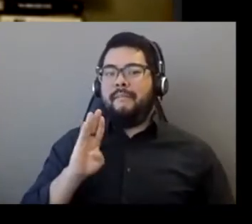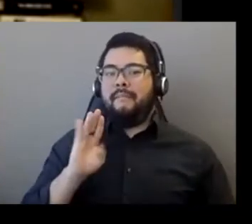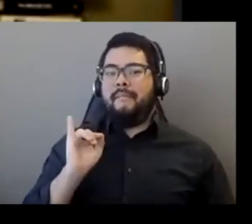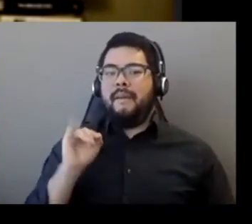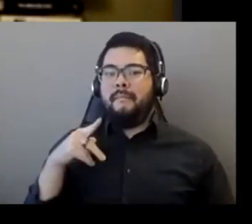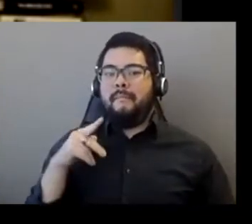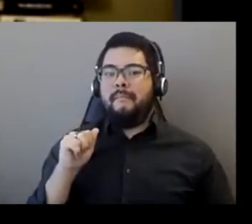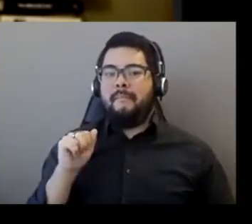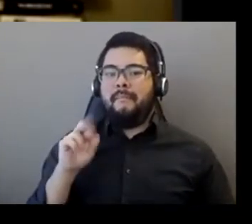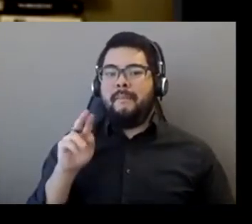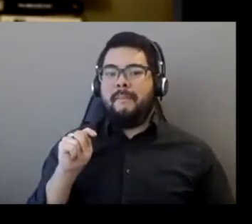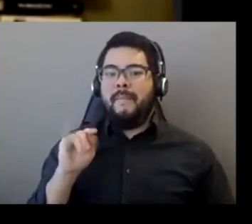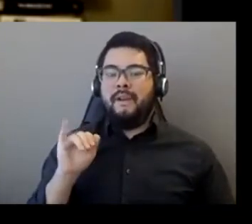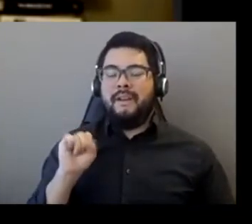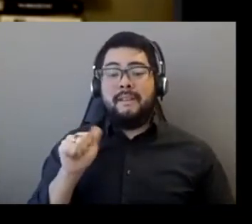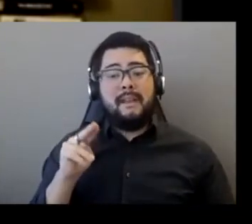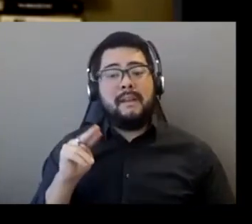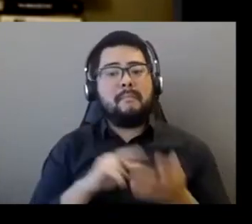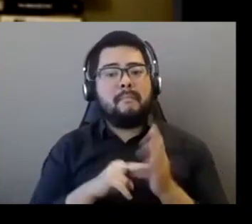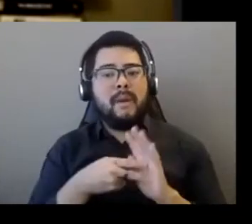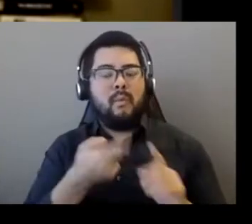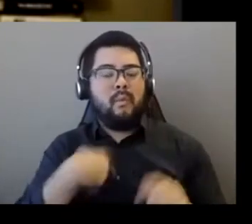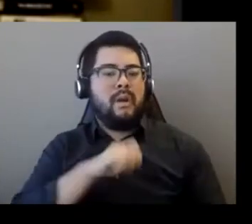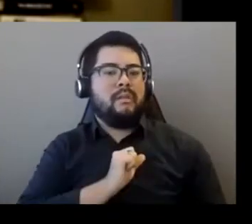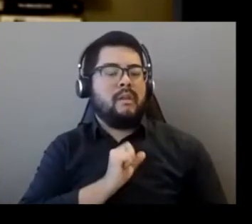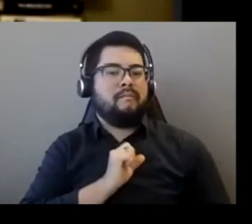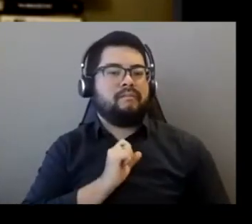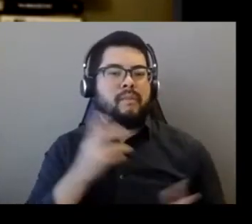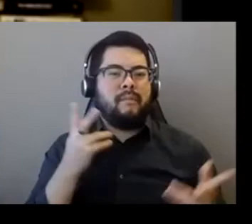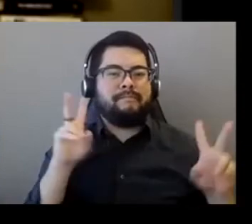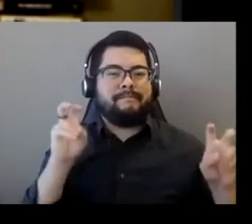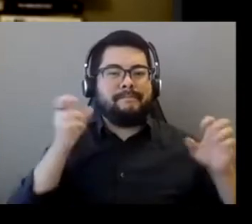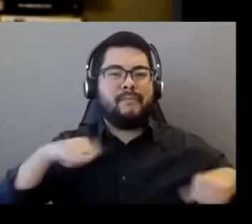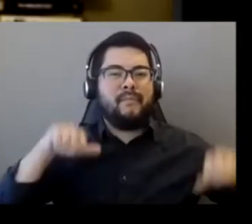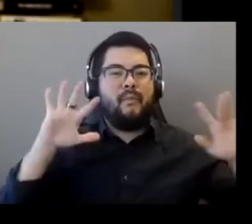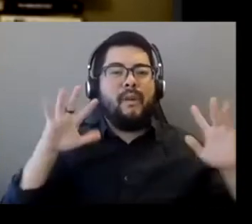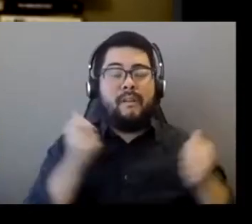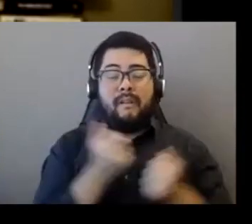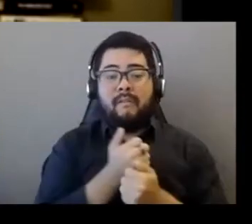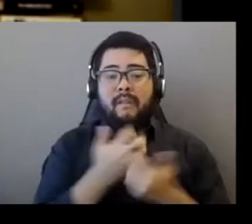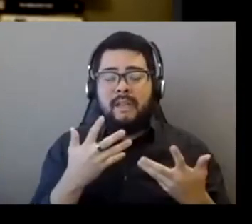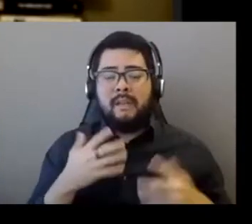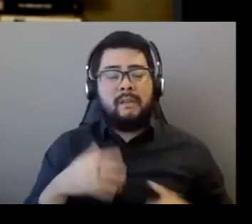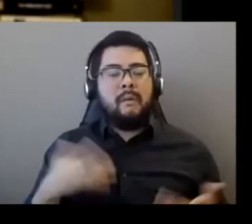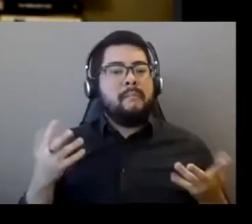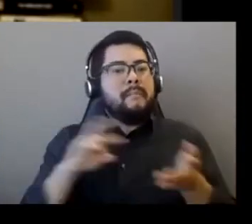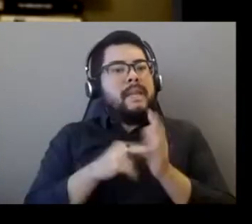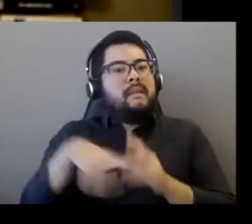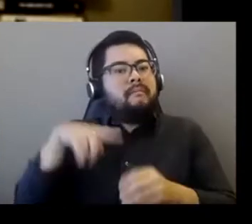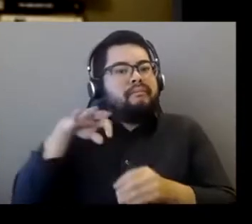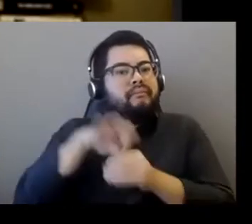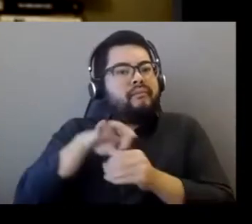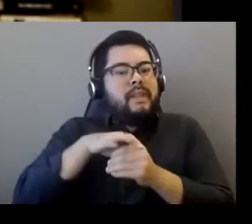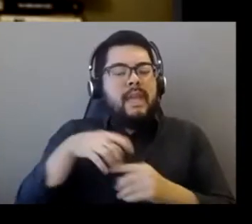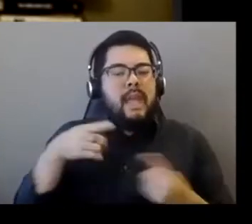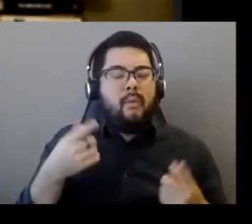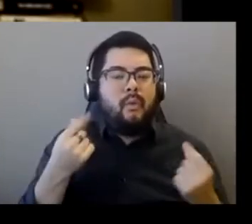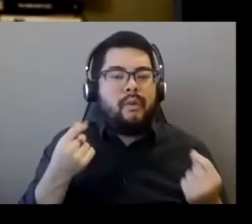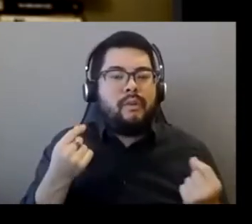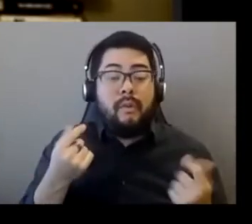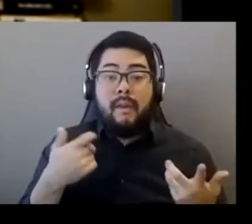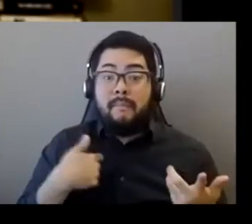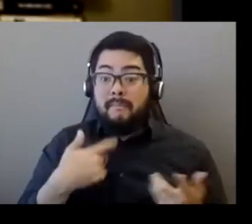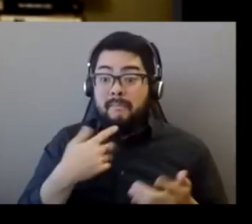basically surrenderists. So what election in the US? Now, I'm not saying voting out Trump is not